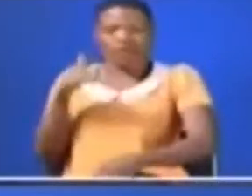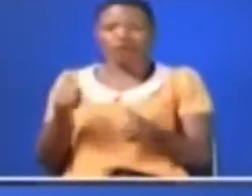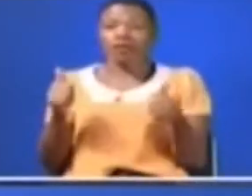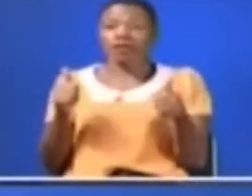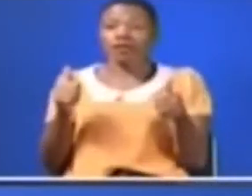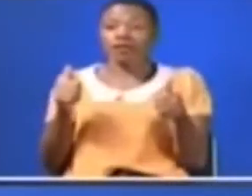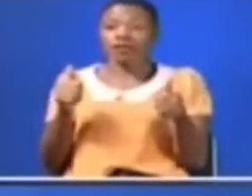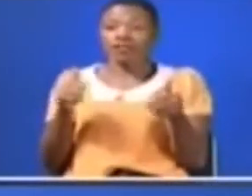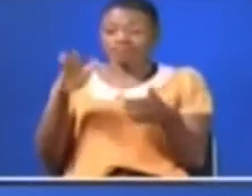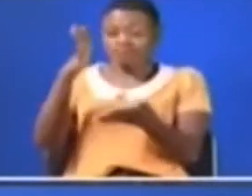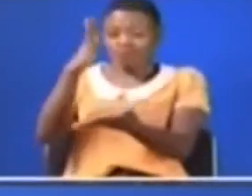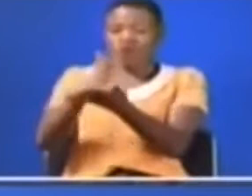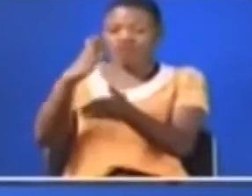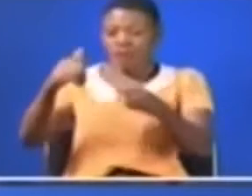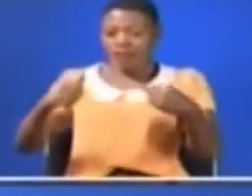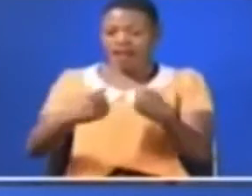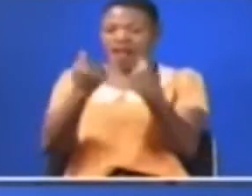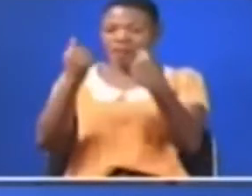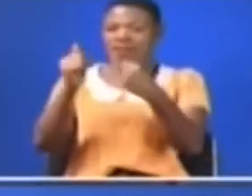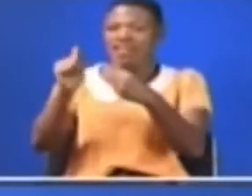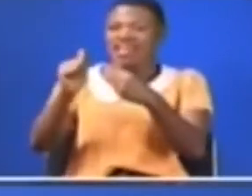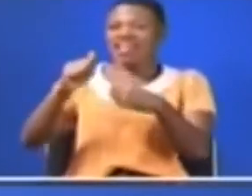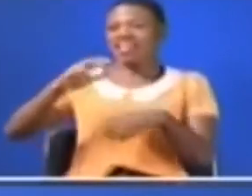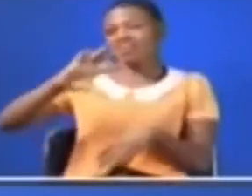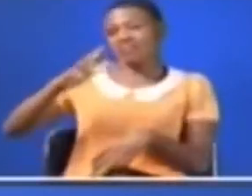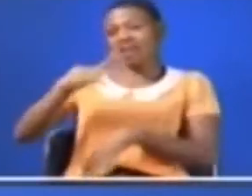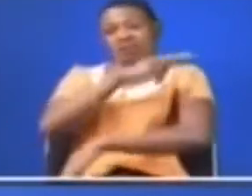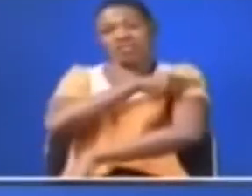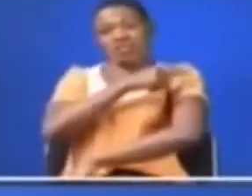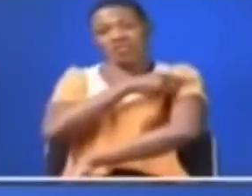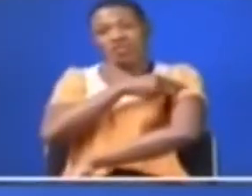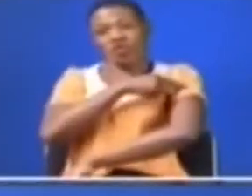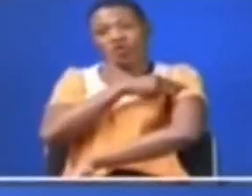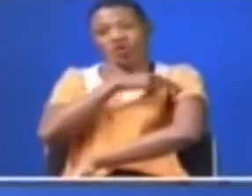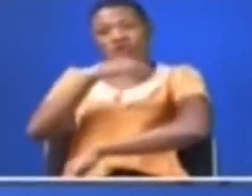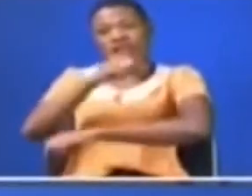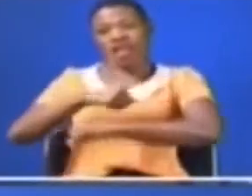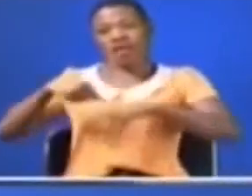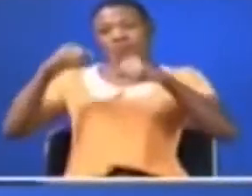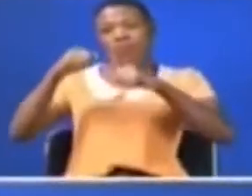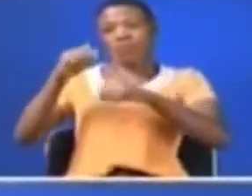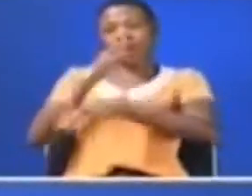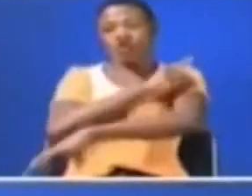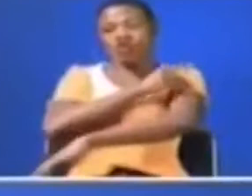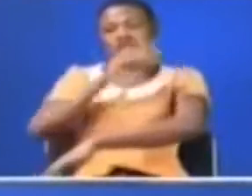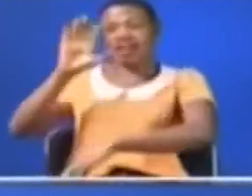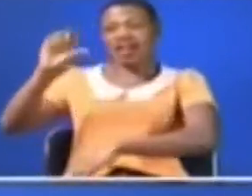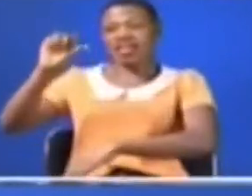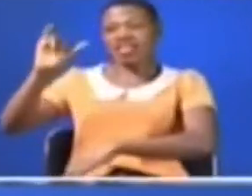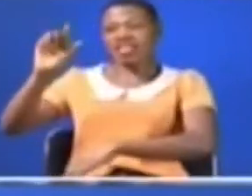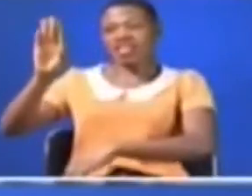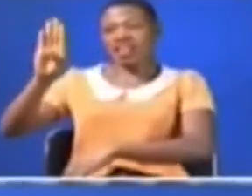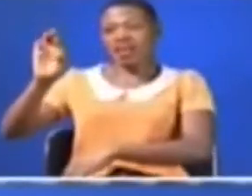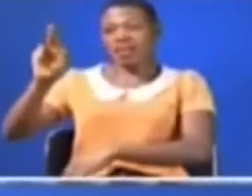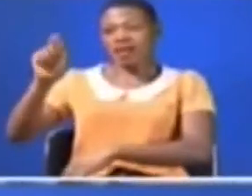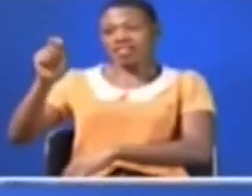While confirming the incident, Kapkatet Sub-County Hospital Medical Superintendent Dr. Gilbert Cheriot said the